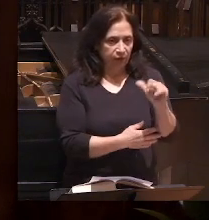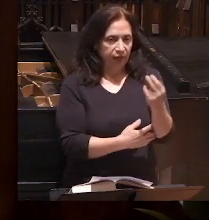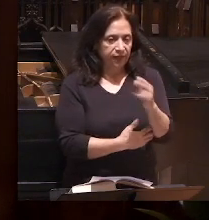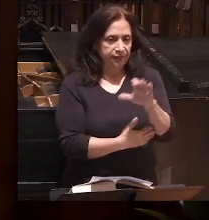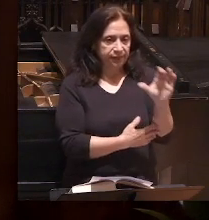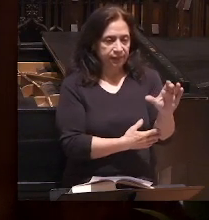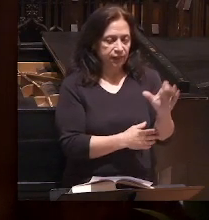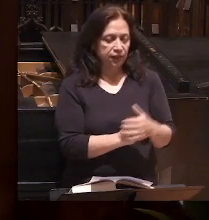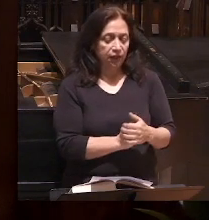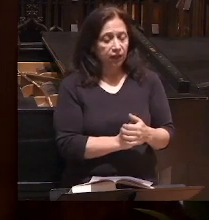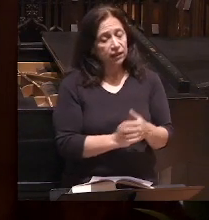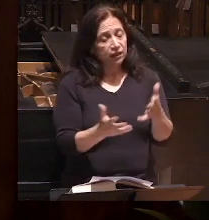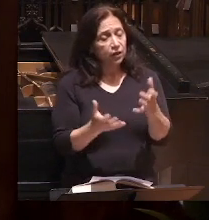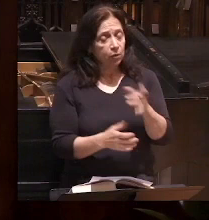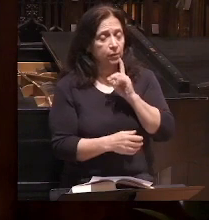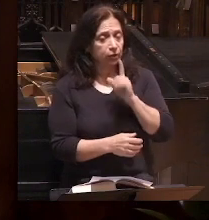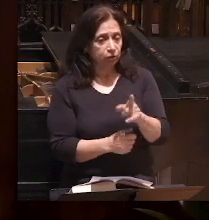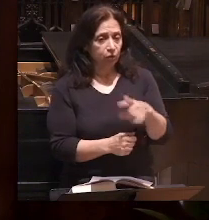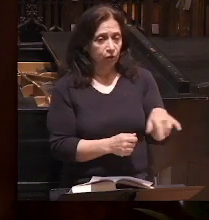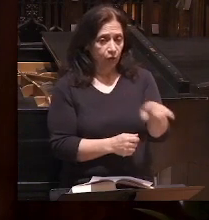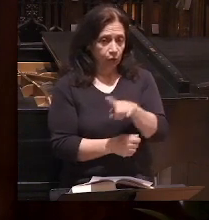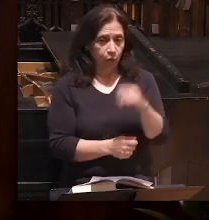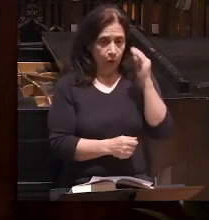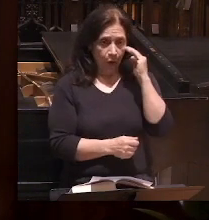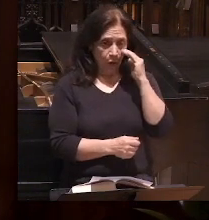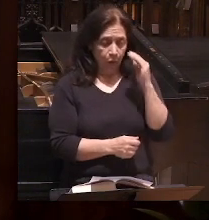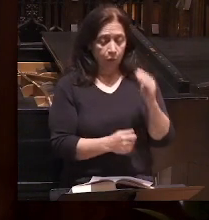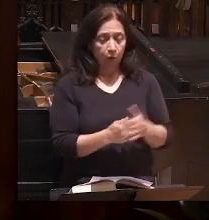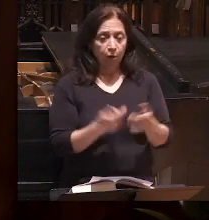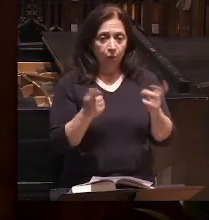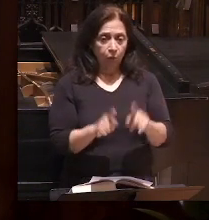Congregational Church. And I want to make sure that you know